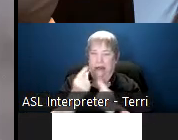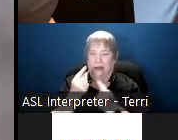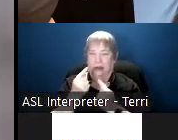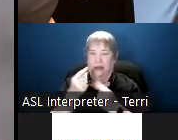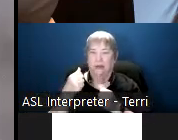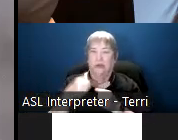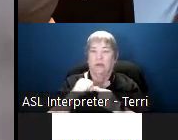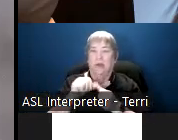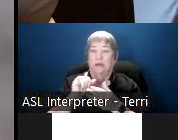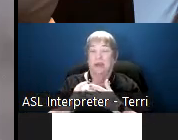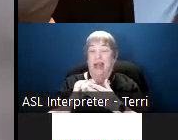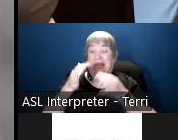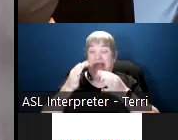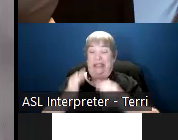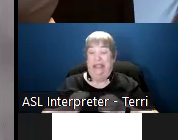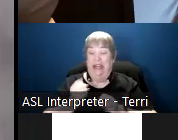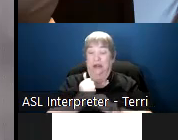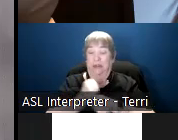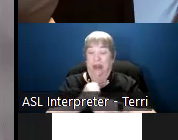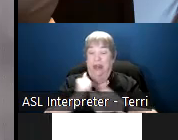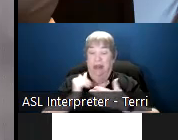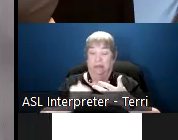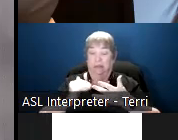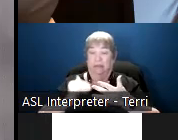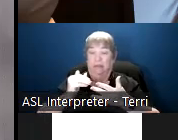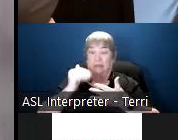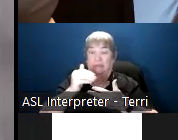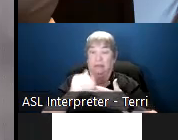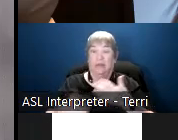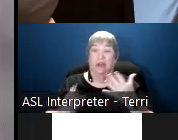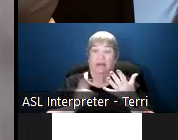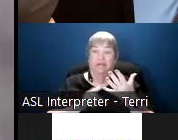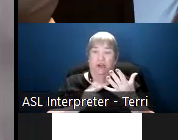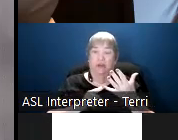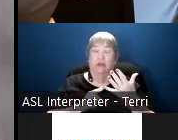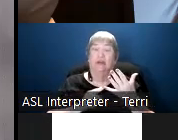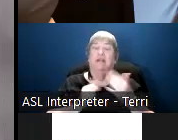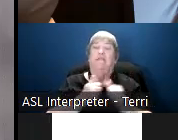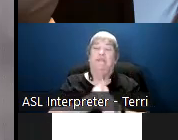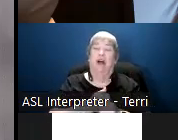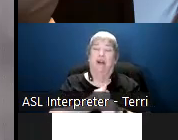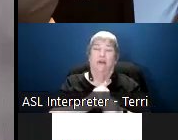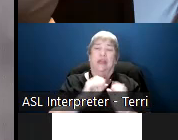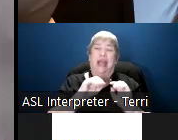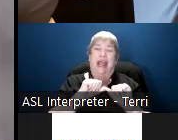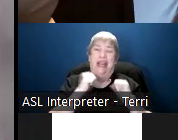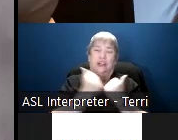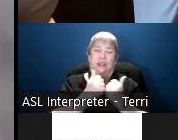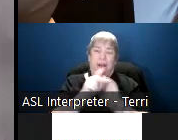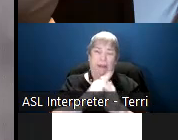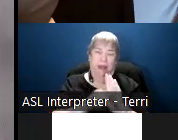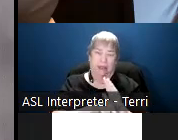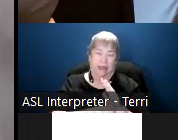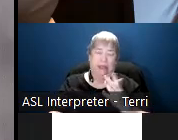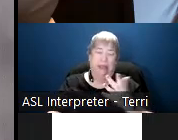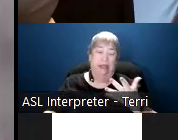decision making when you are talking about ethics. First, you want to look to your policies of your agency. Second, you want to look to your supervisor.